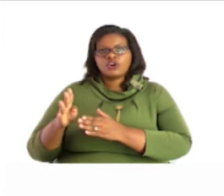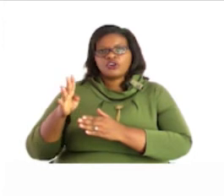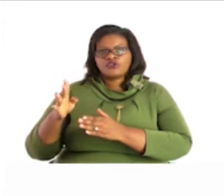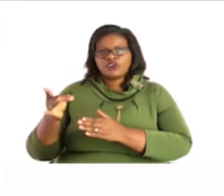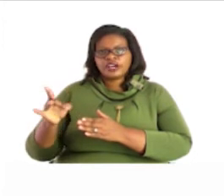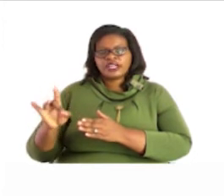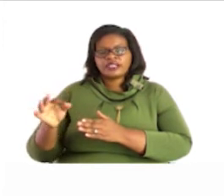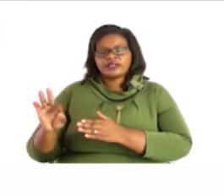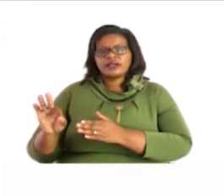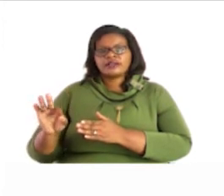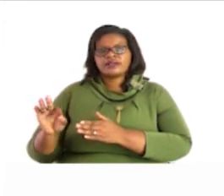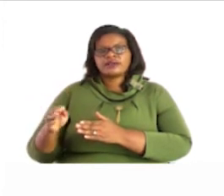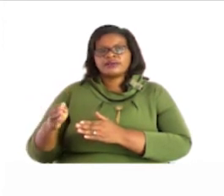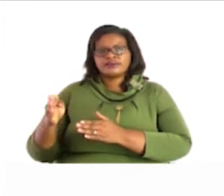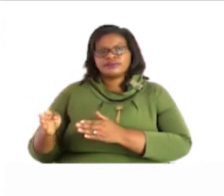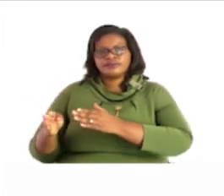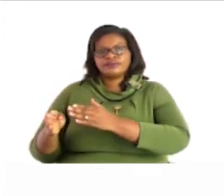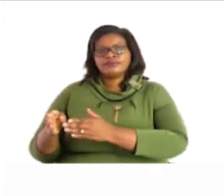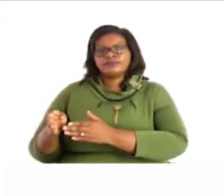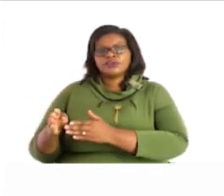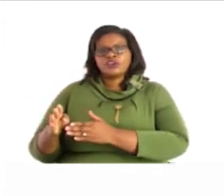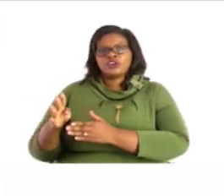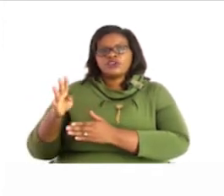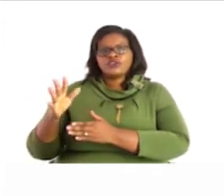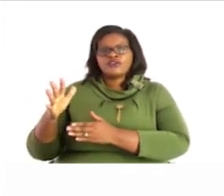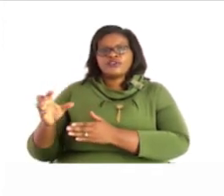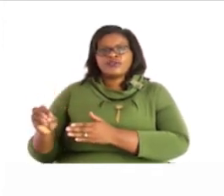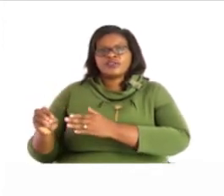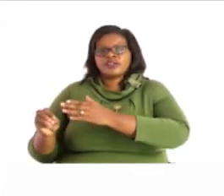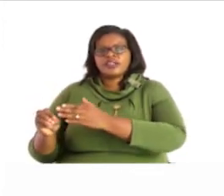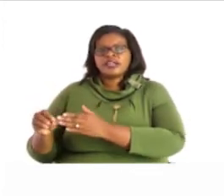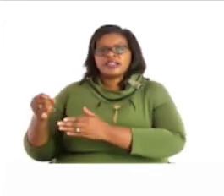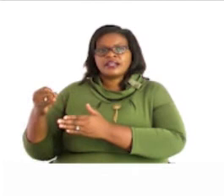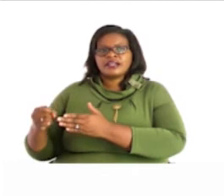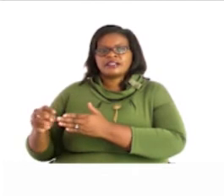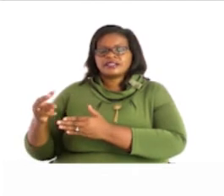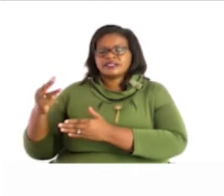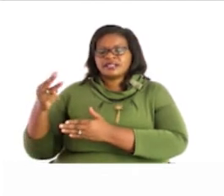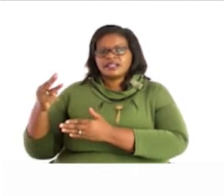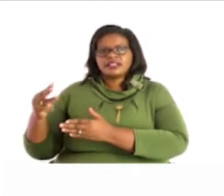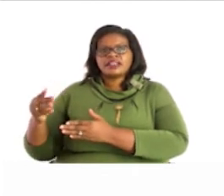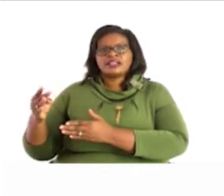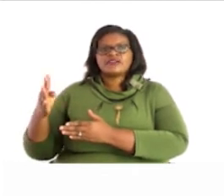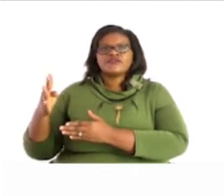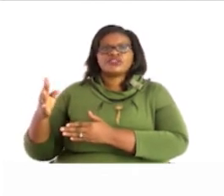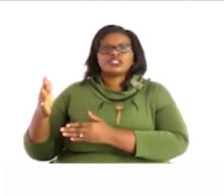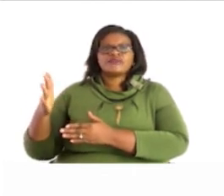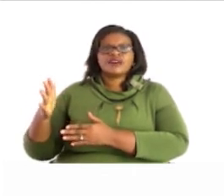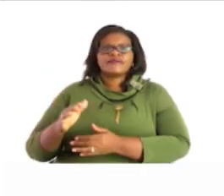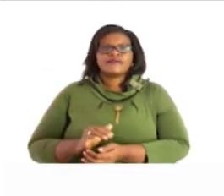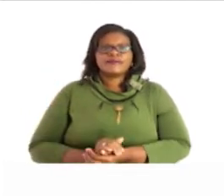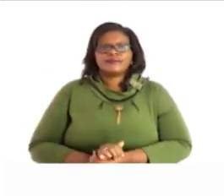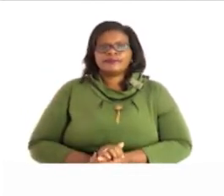489, then we got 450. The last one is 345.